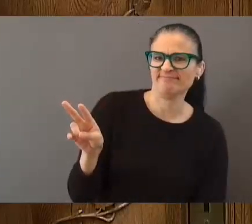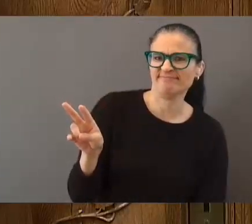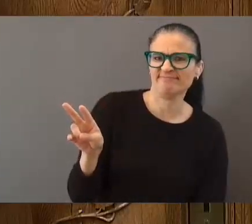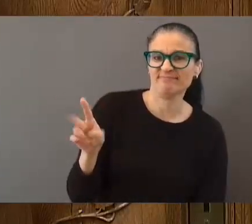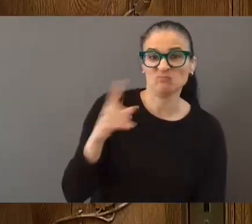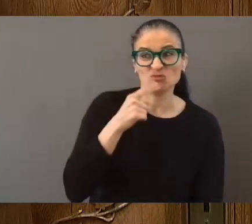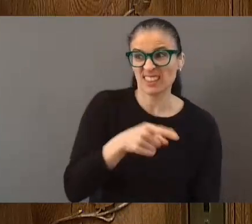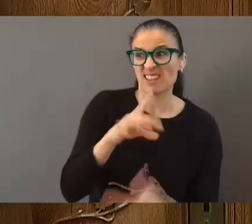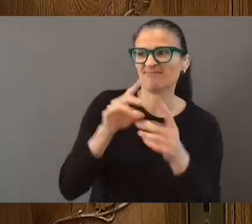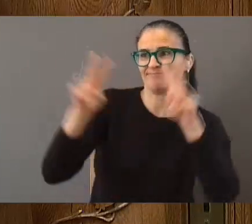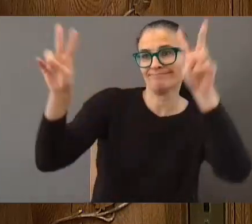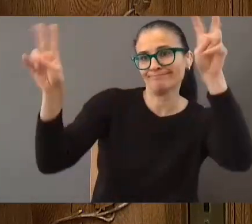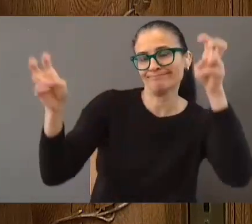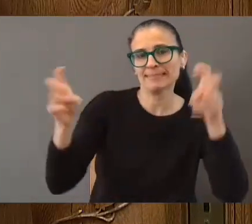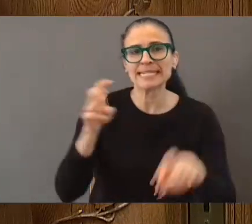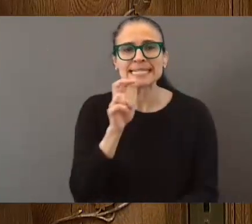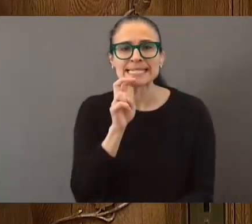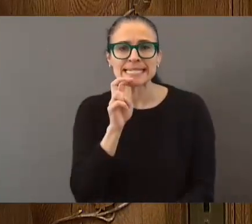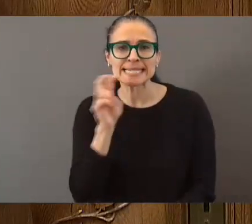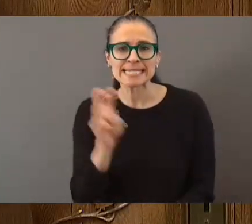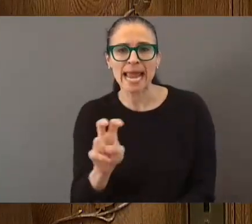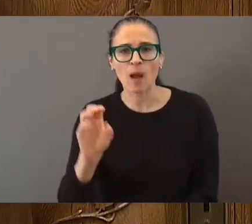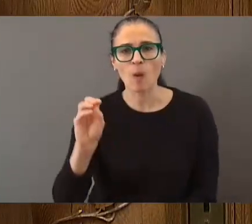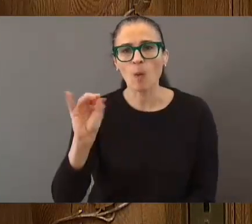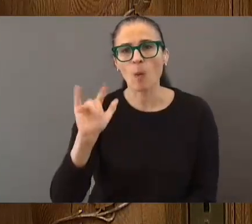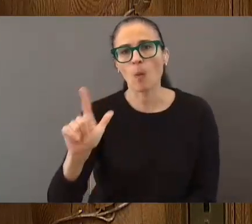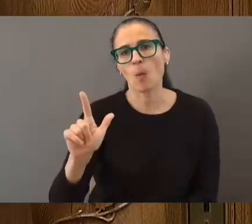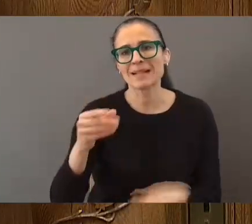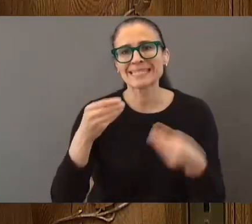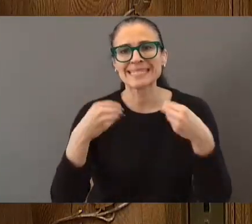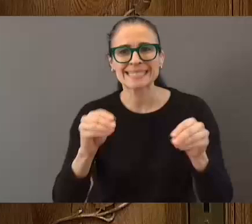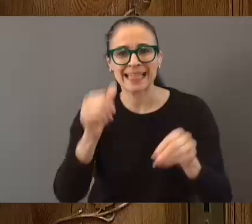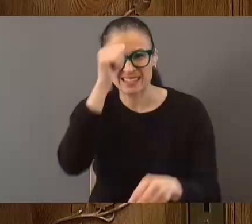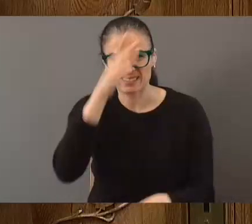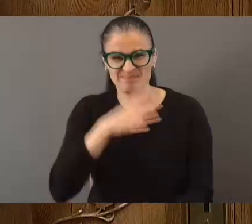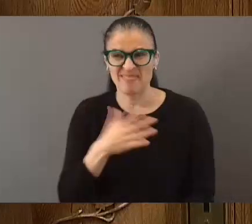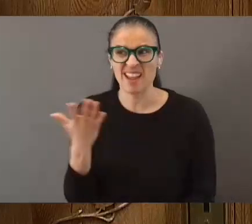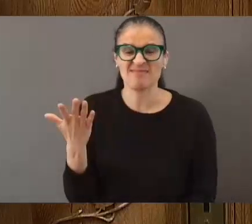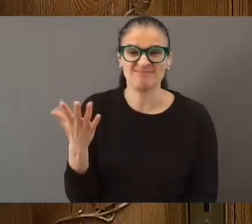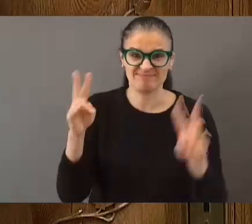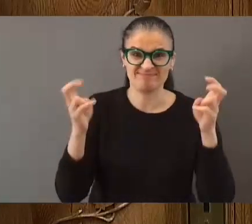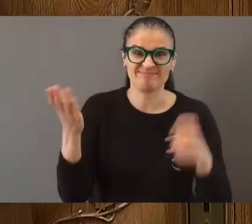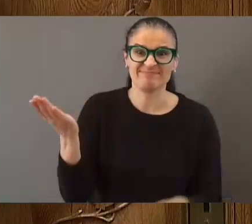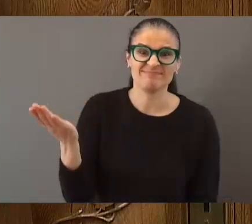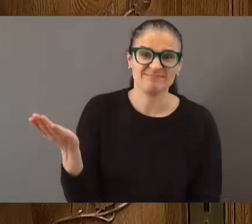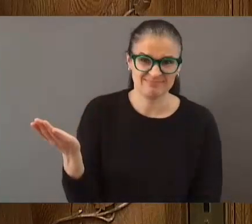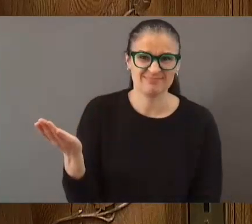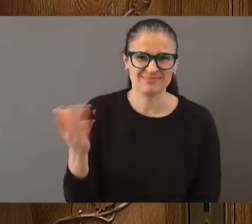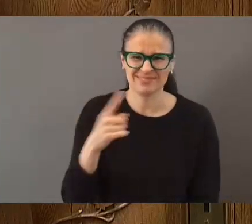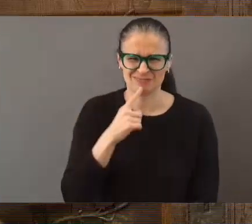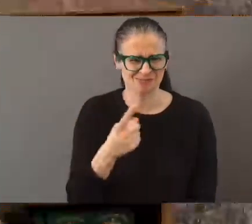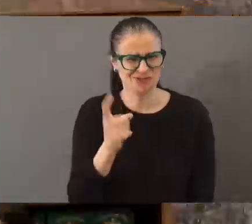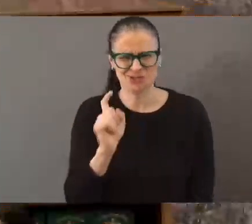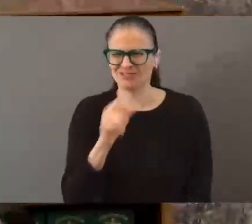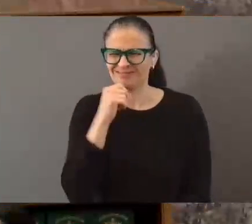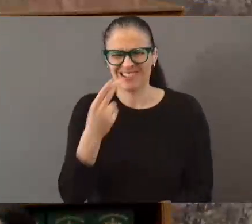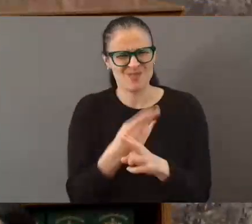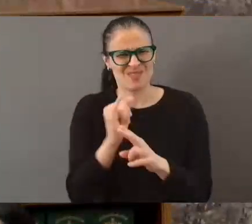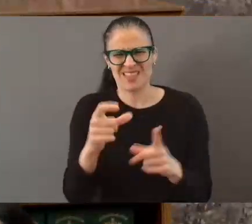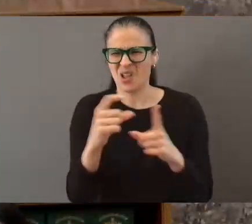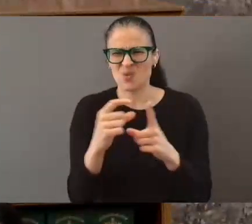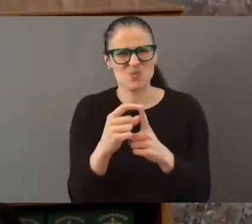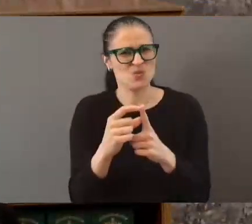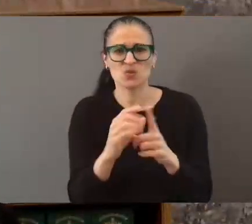even used by the other party inside the House because it's still unparliamentary language. I'll take your direction. Thank